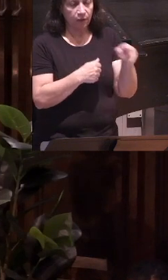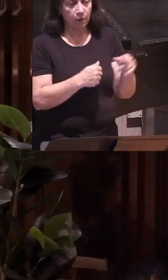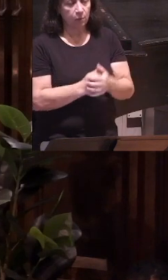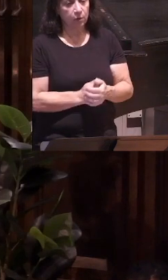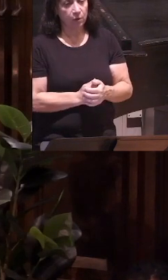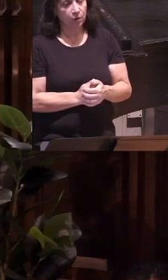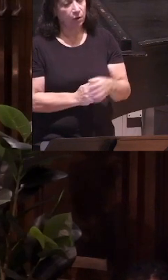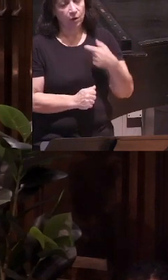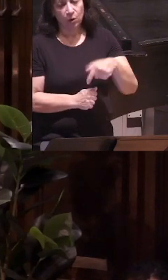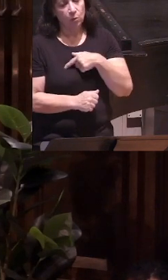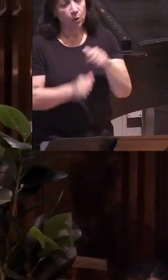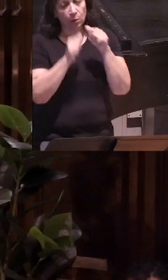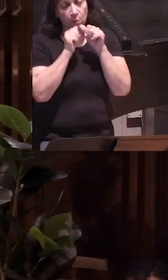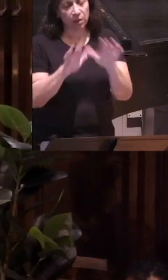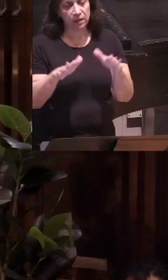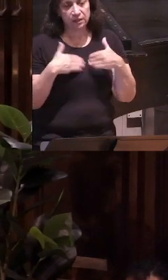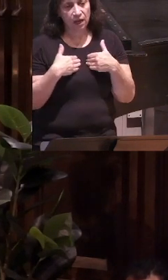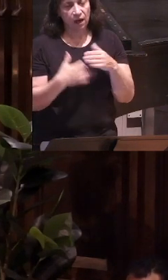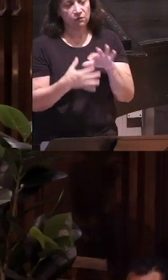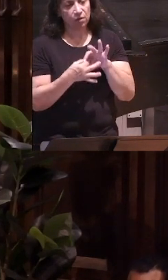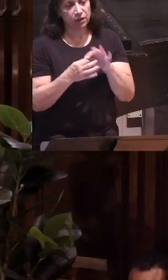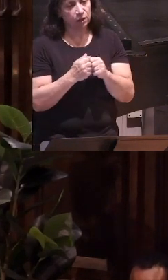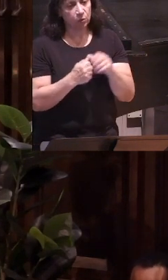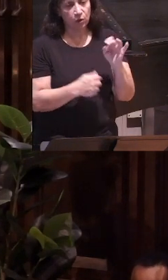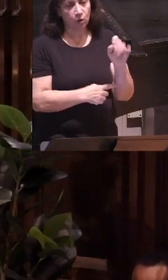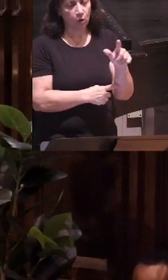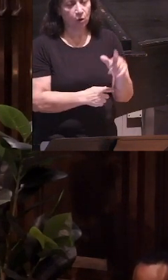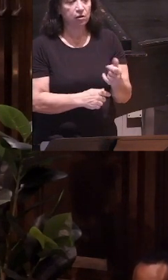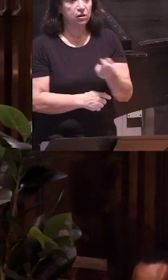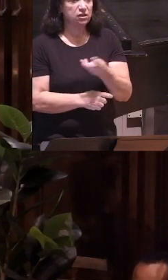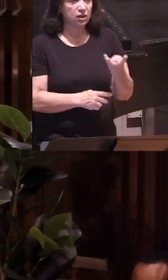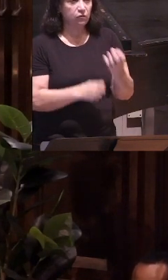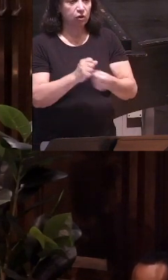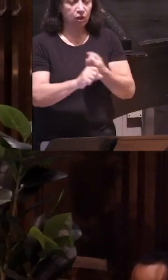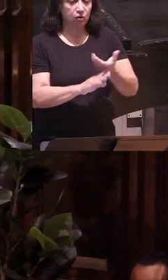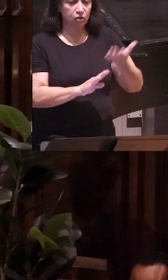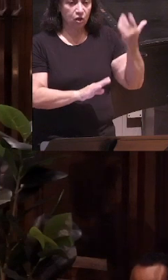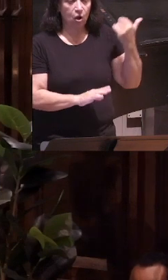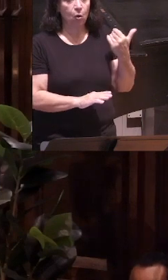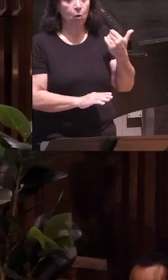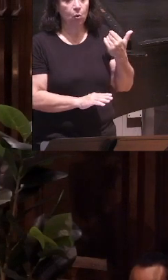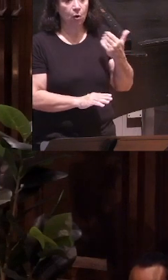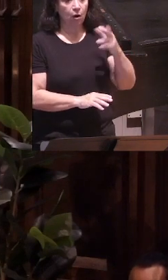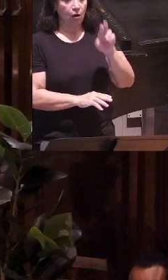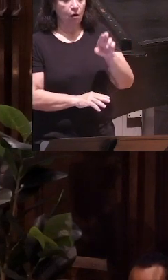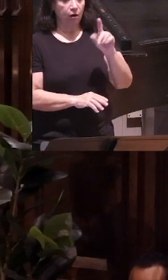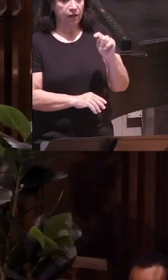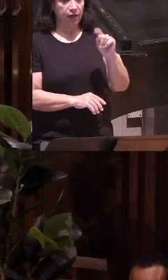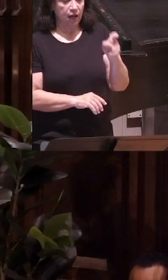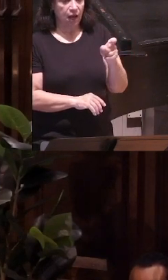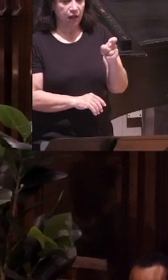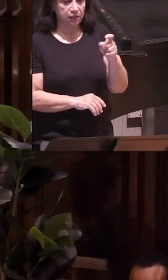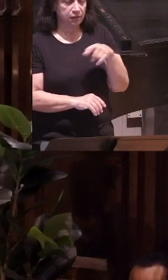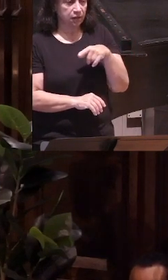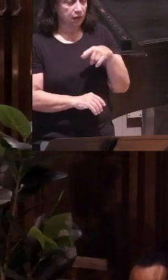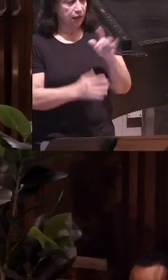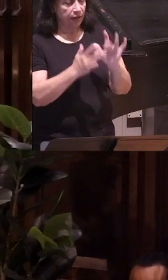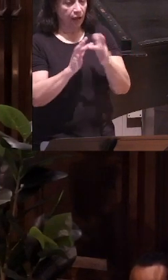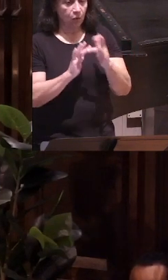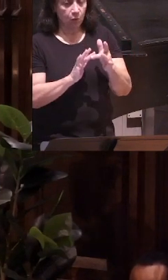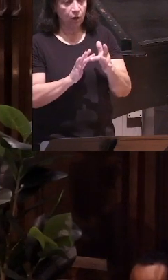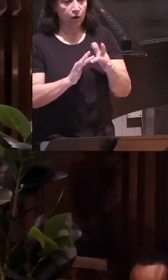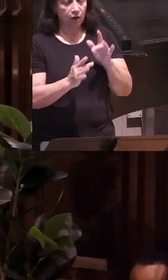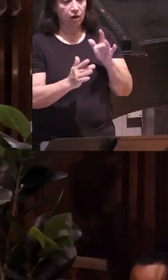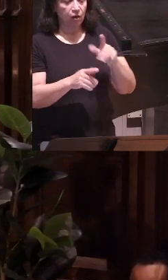We were blessed to have this relationship with Earl. Some years ago, when the RTX Black Excellence Network called